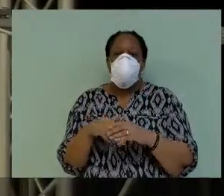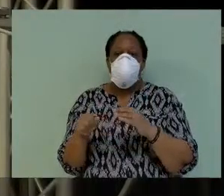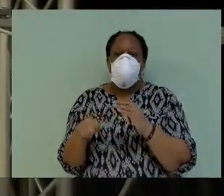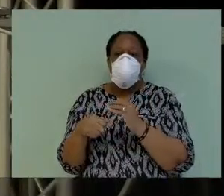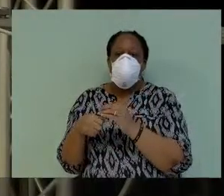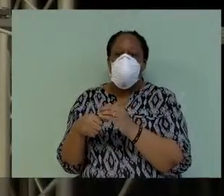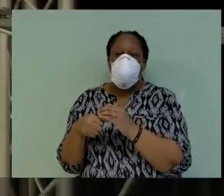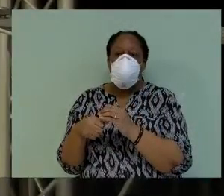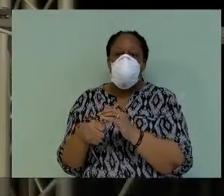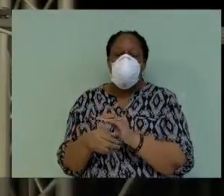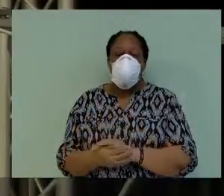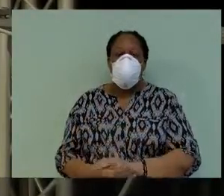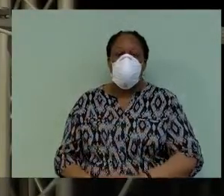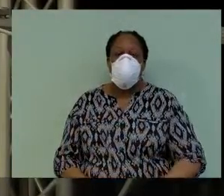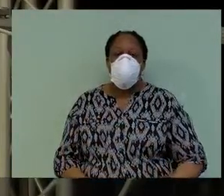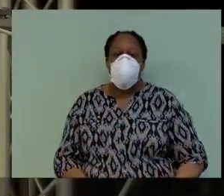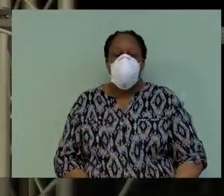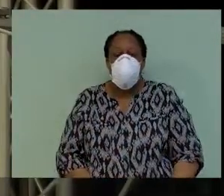happy.